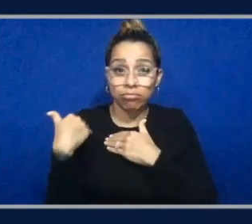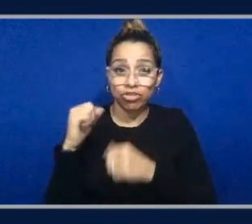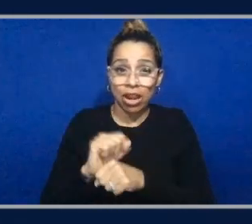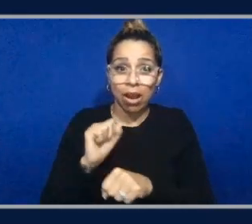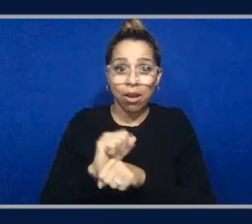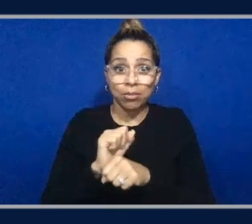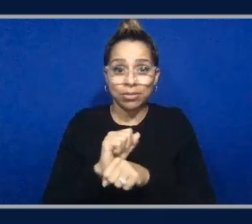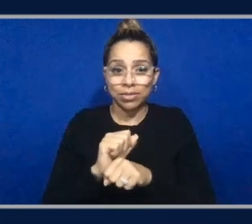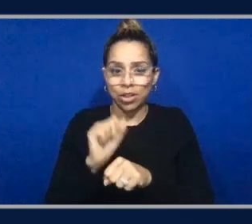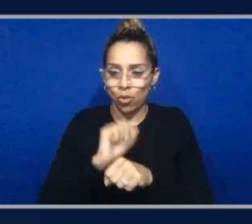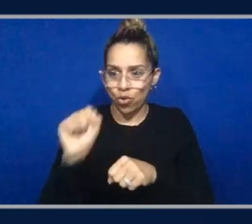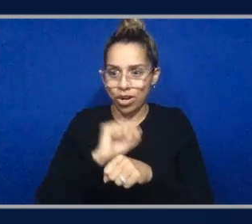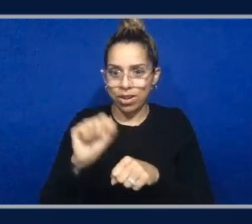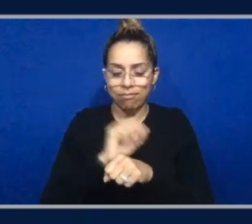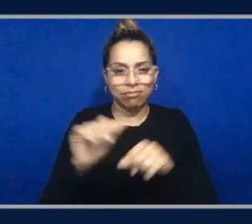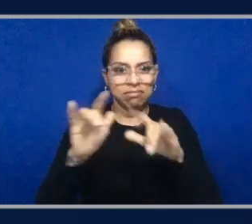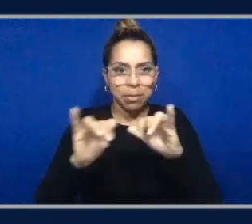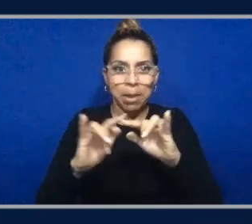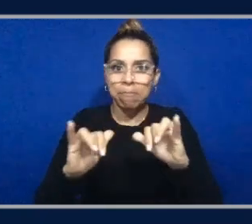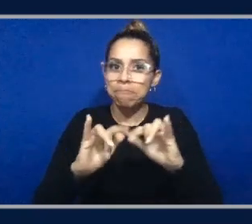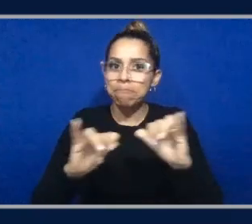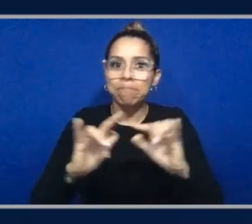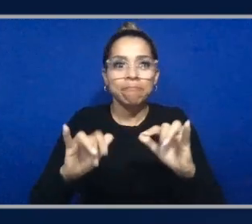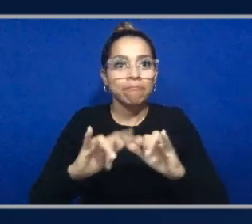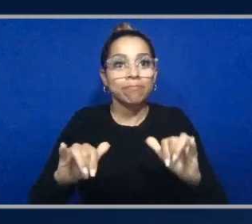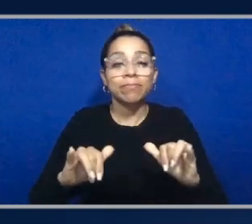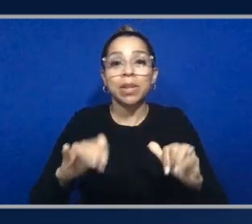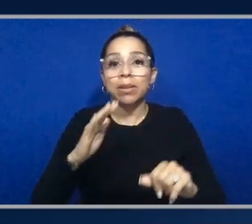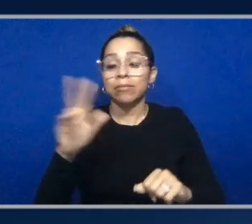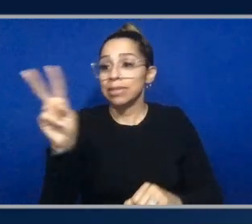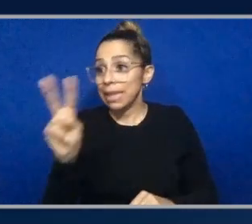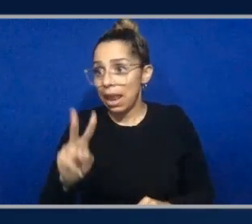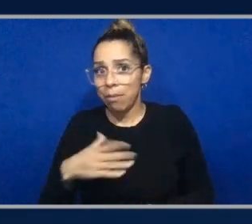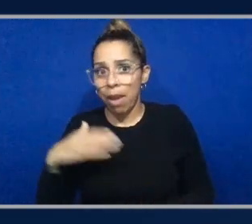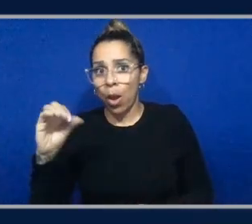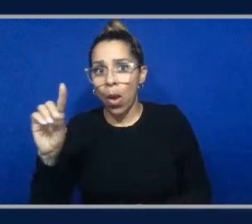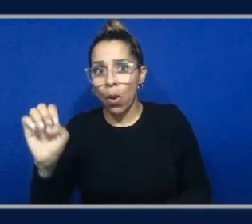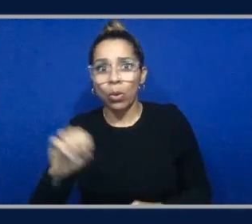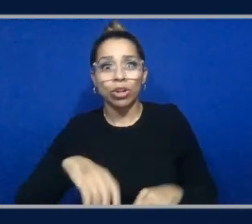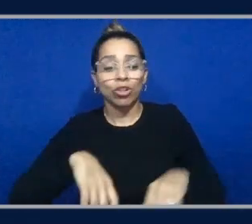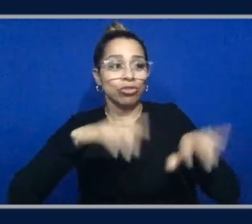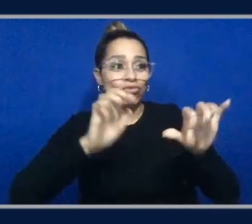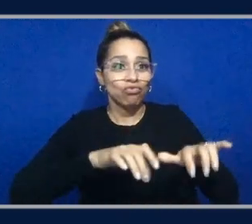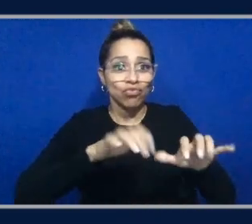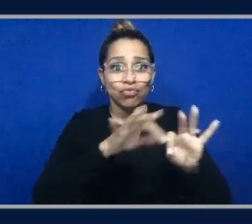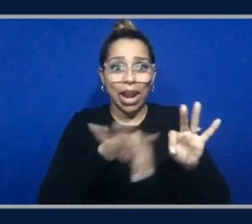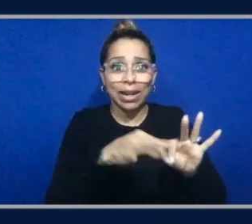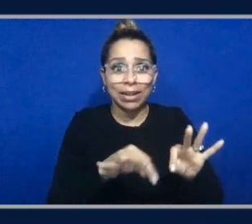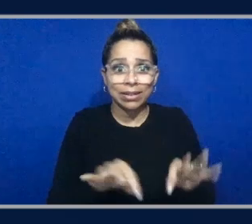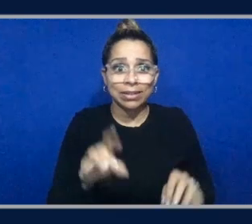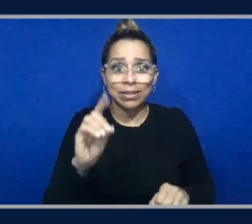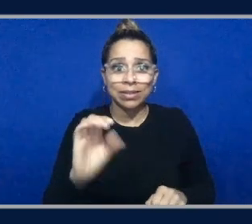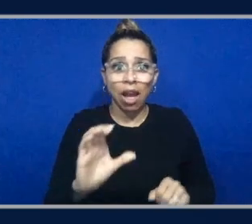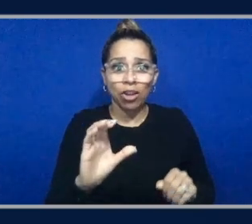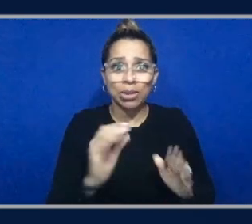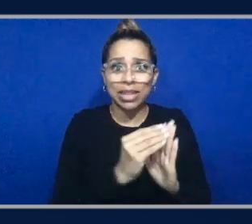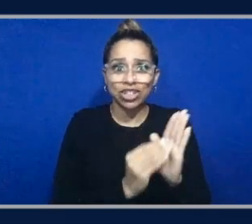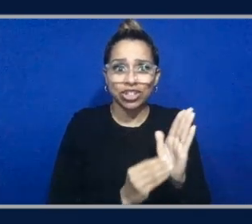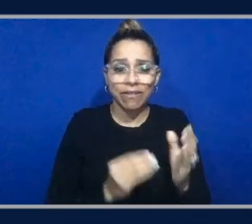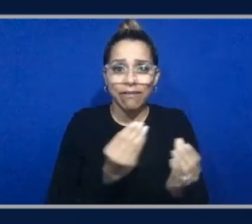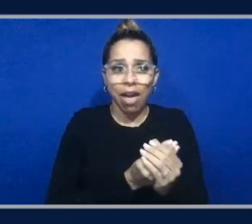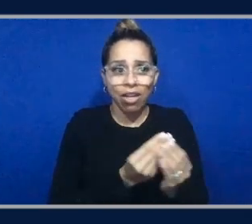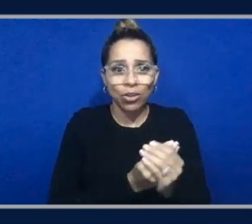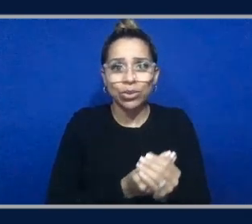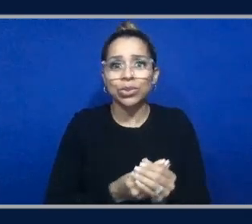common tasks for me, such as scanning the code, writing documentation files, and writing tests. And so we're starting to see results pop